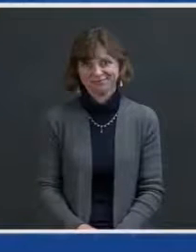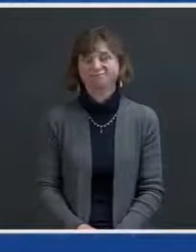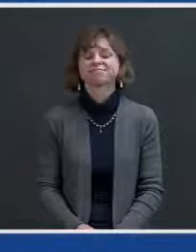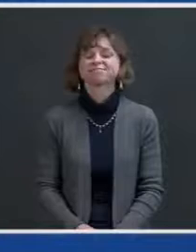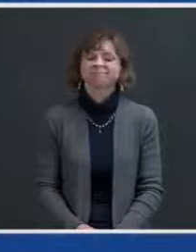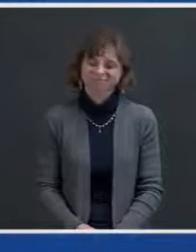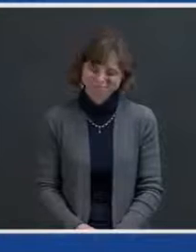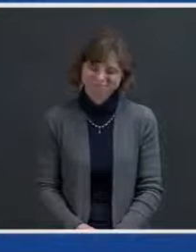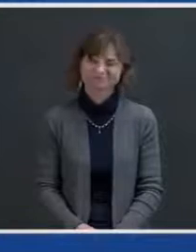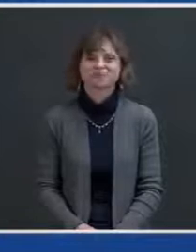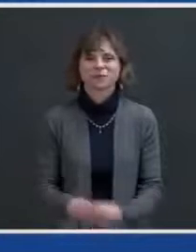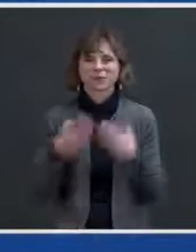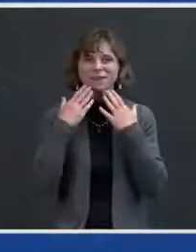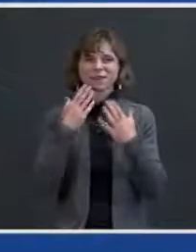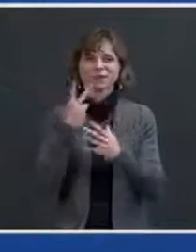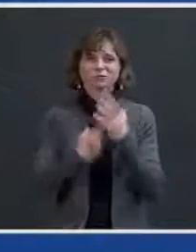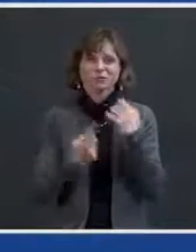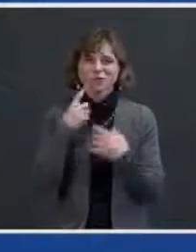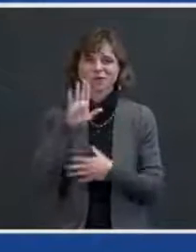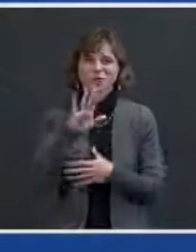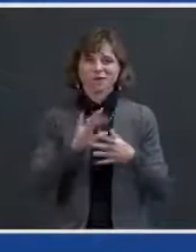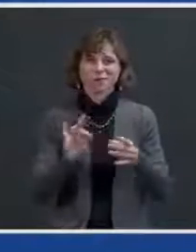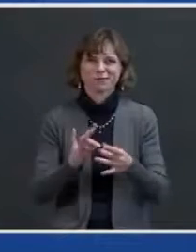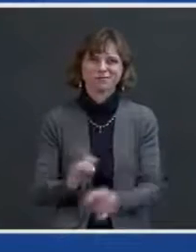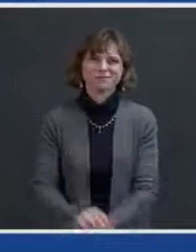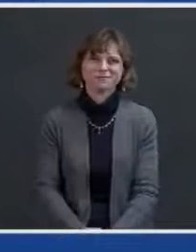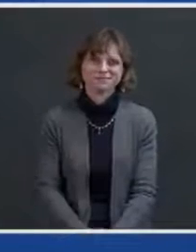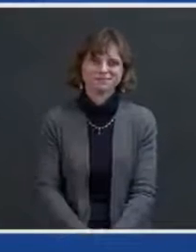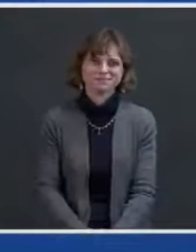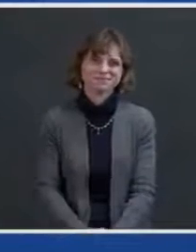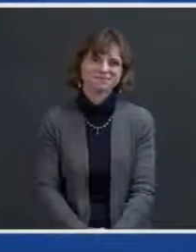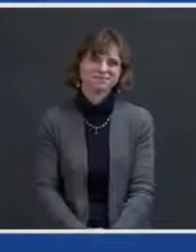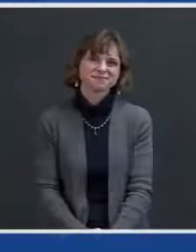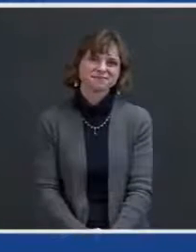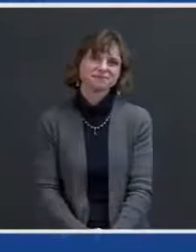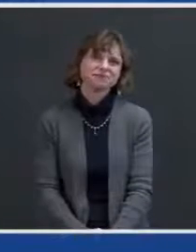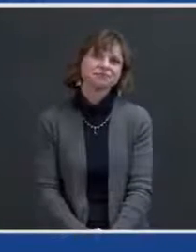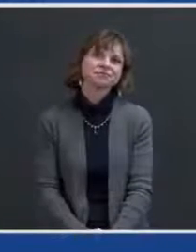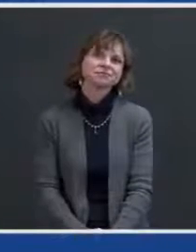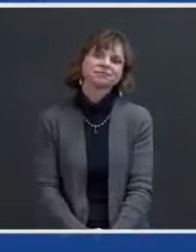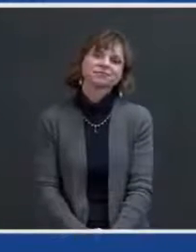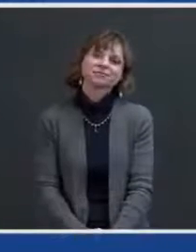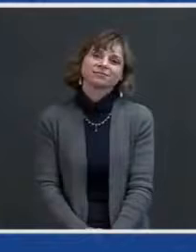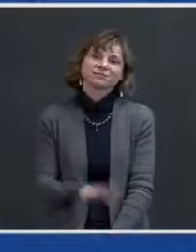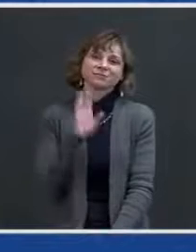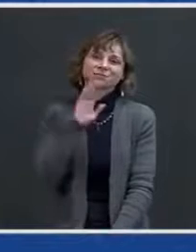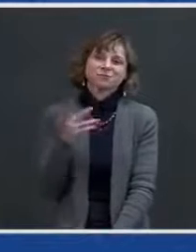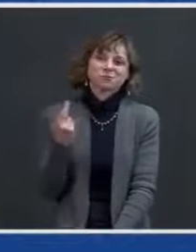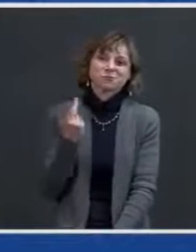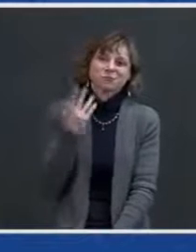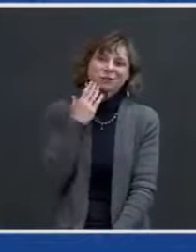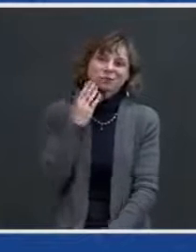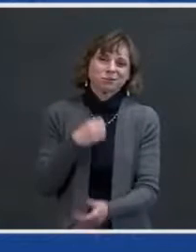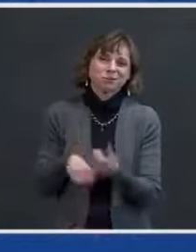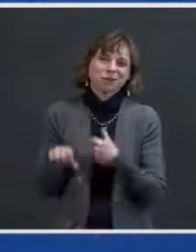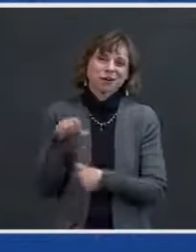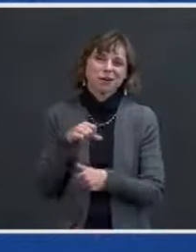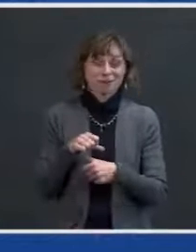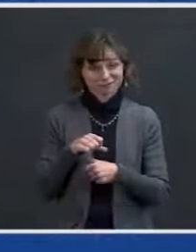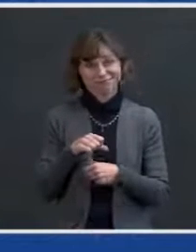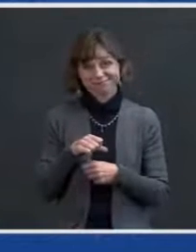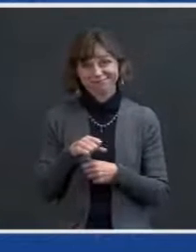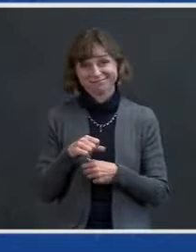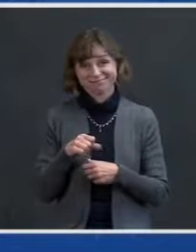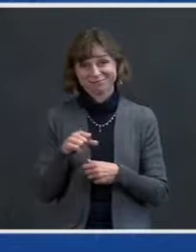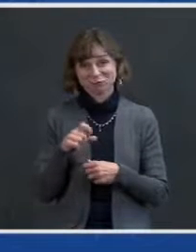Well, I thank you both for those words. You know, you and I knew one another when I wasn't